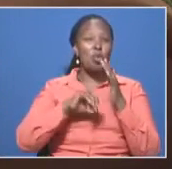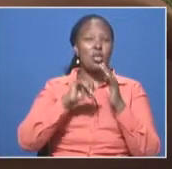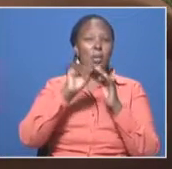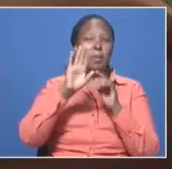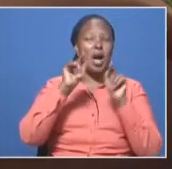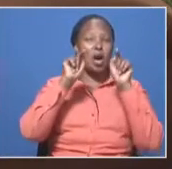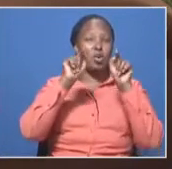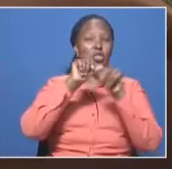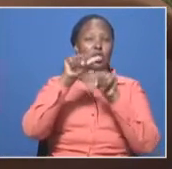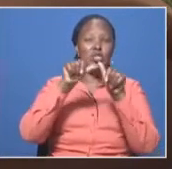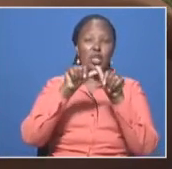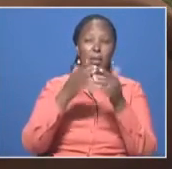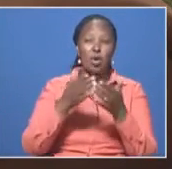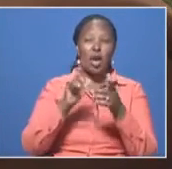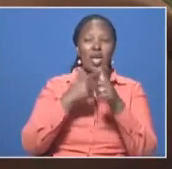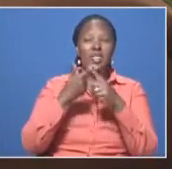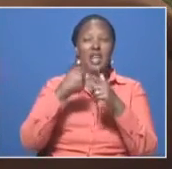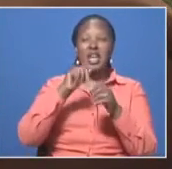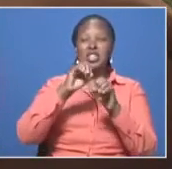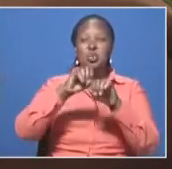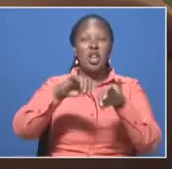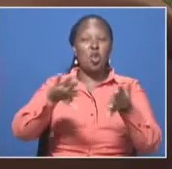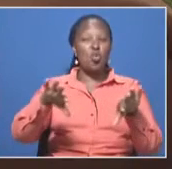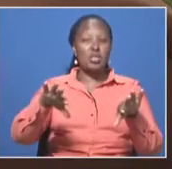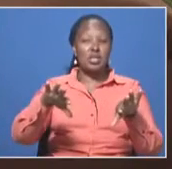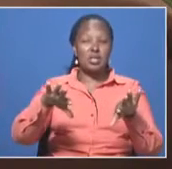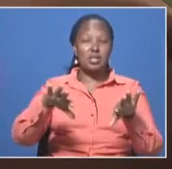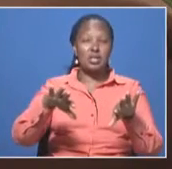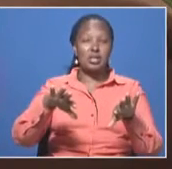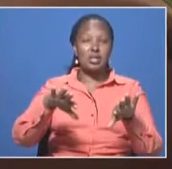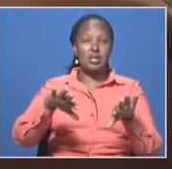is about, then we lose